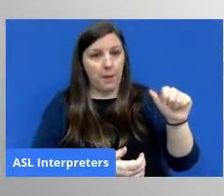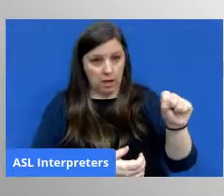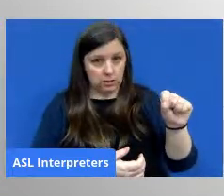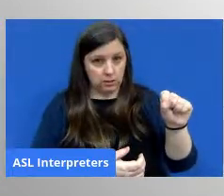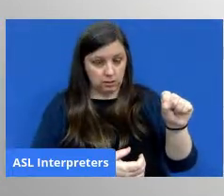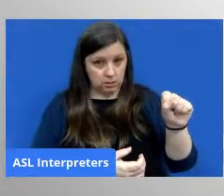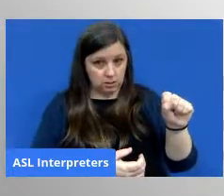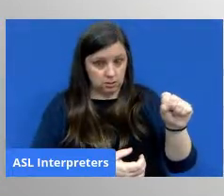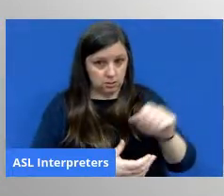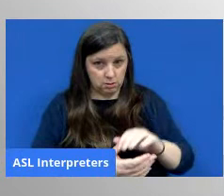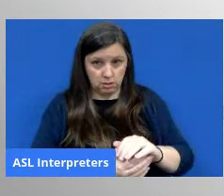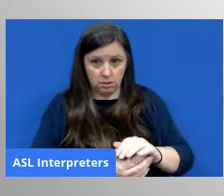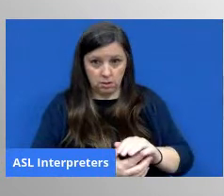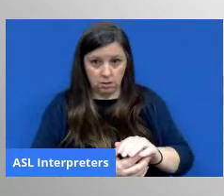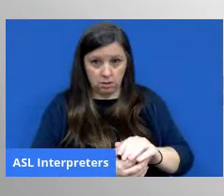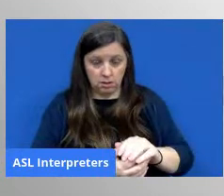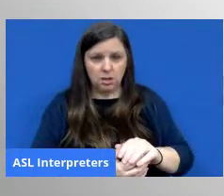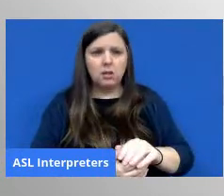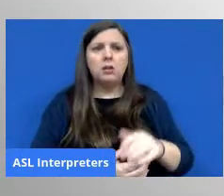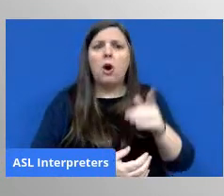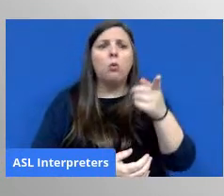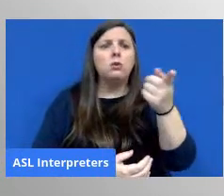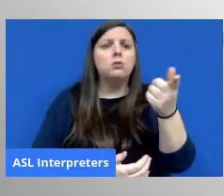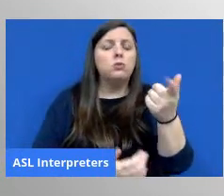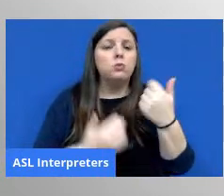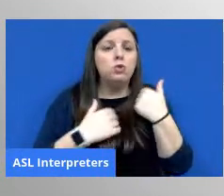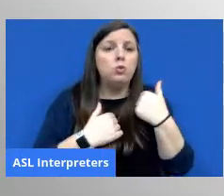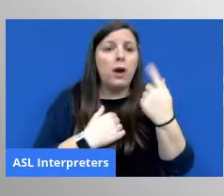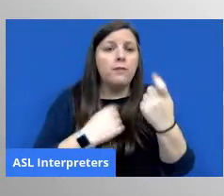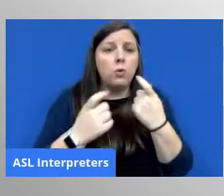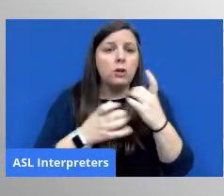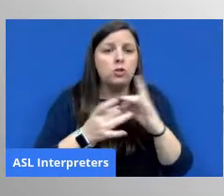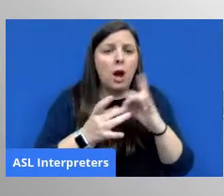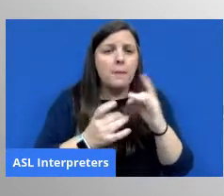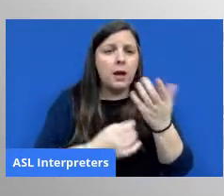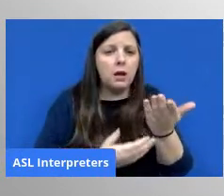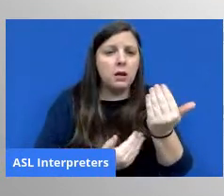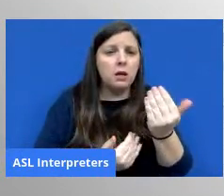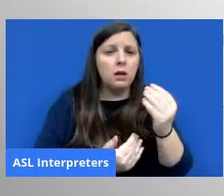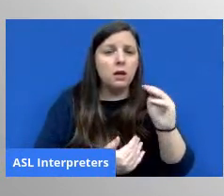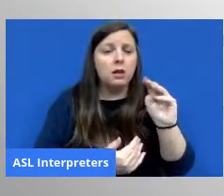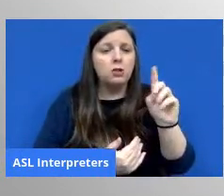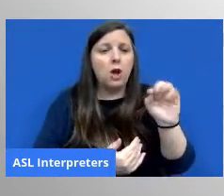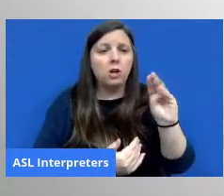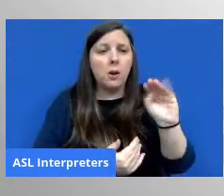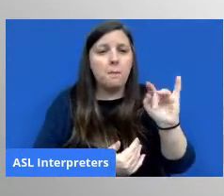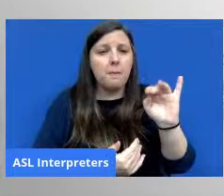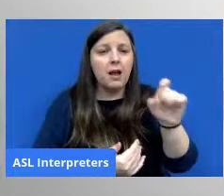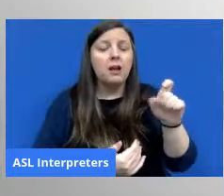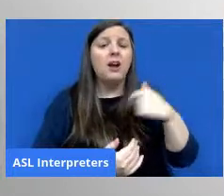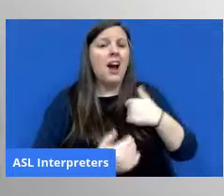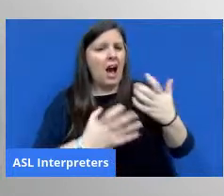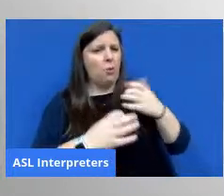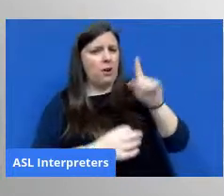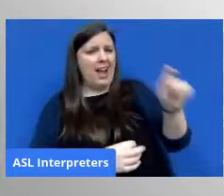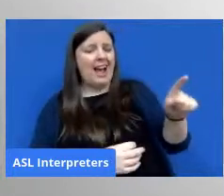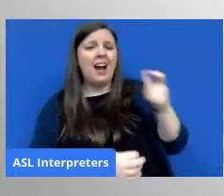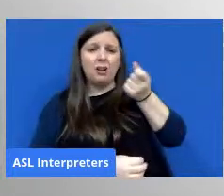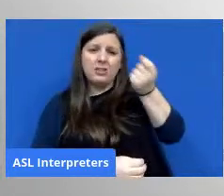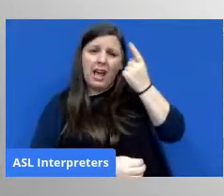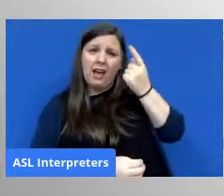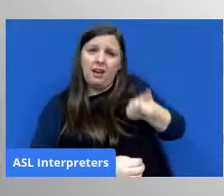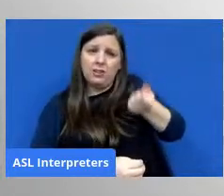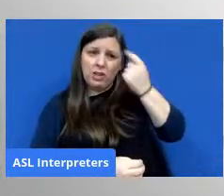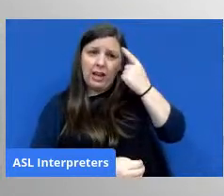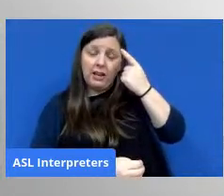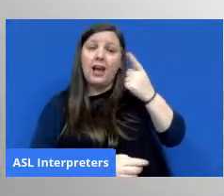Dr. Fitz, did you have a question or comment? I just want to ask Greg. I understand what I